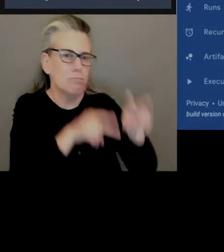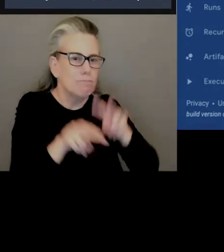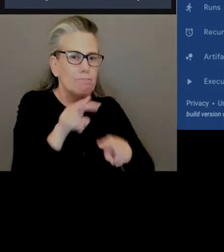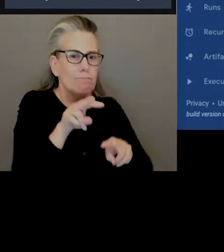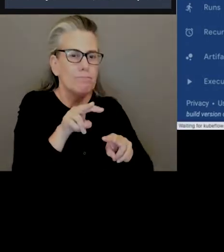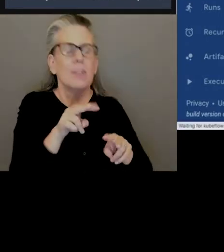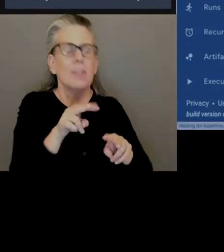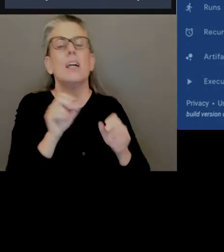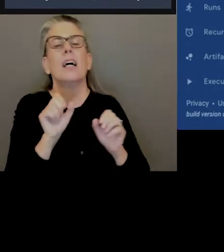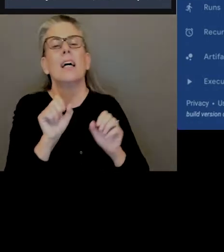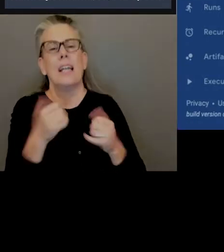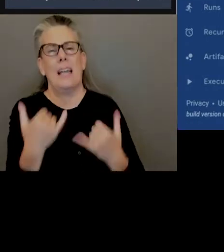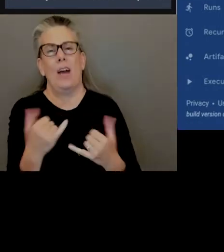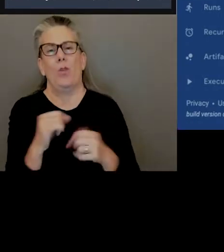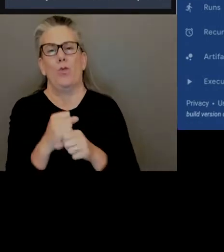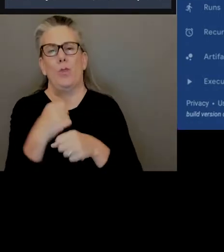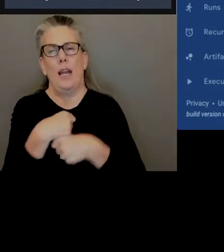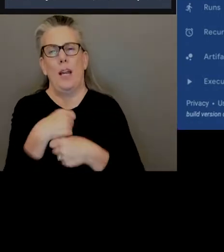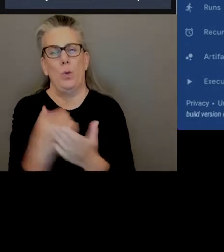link.